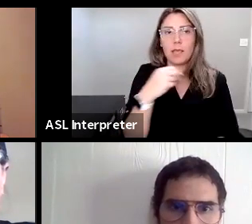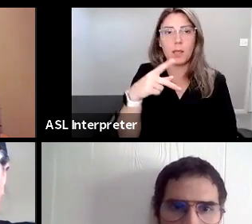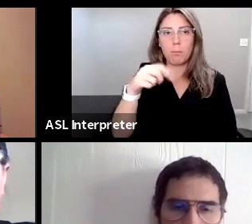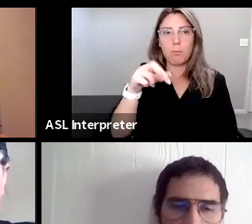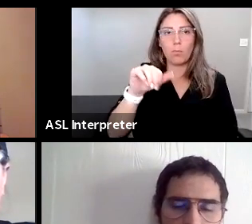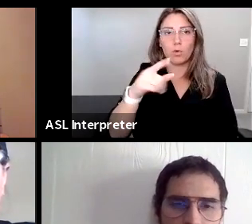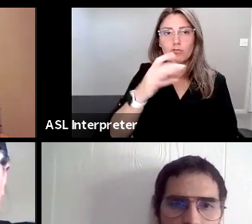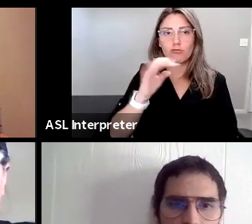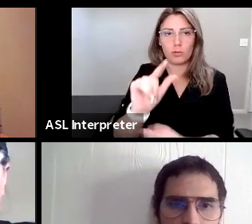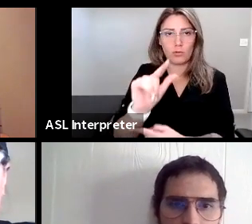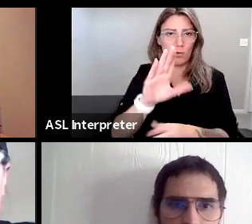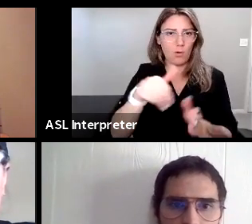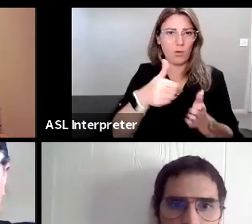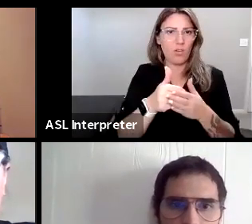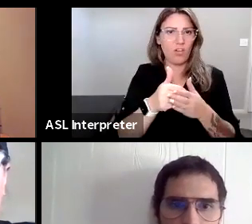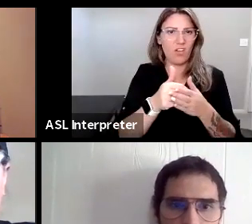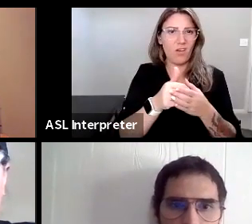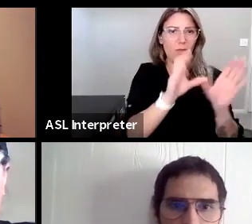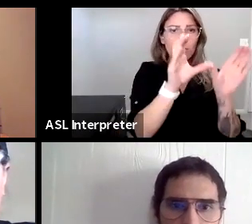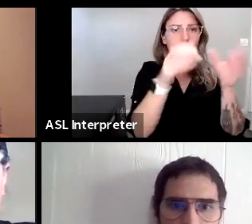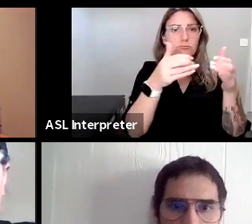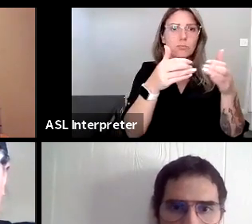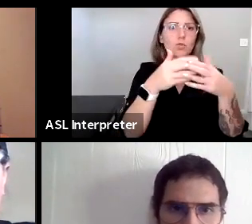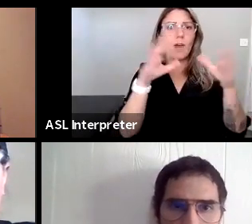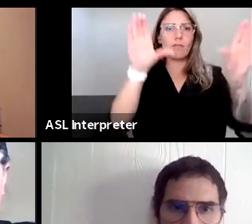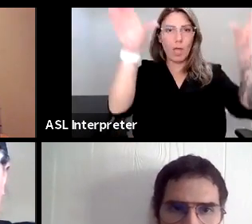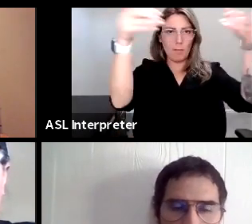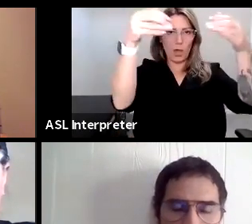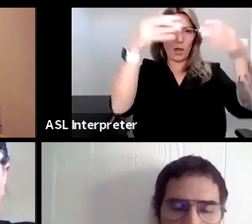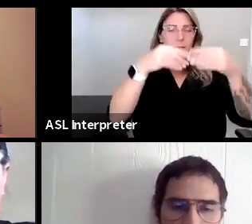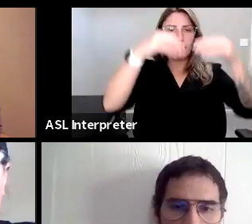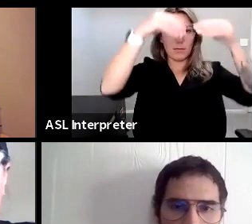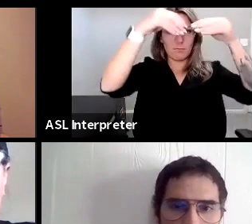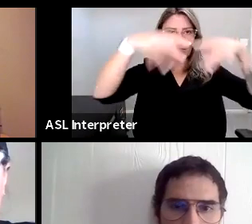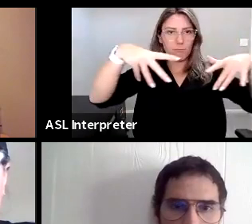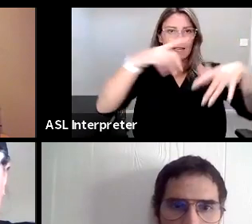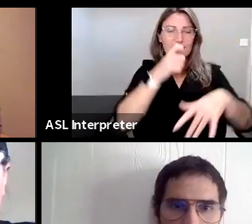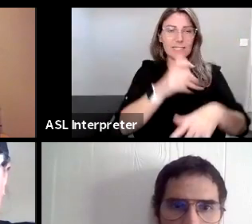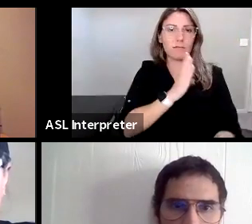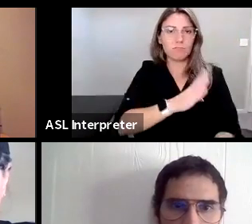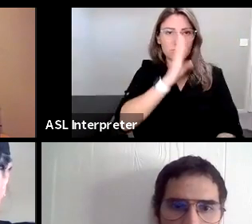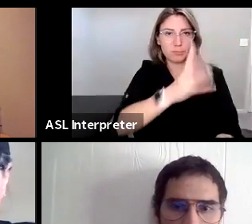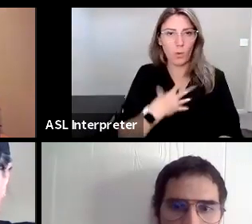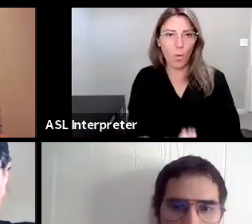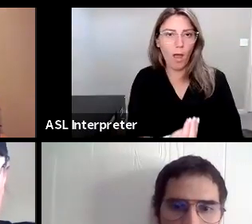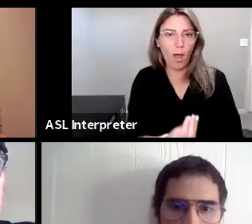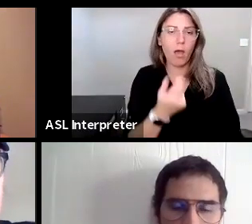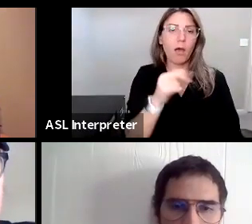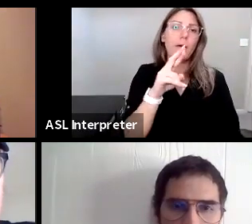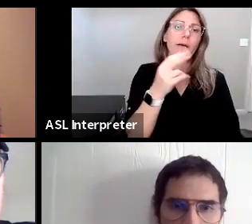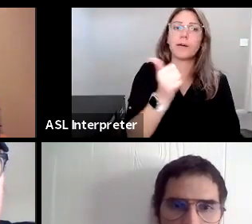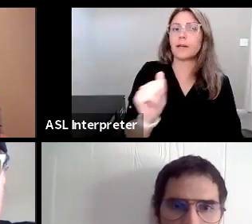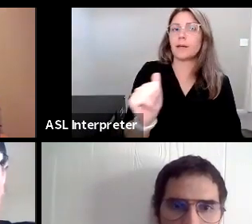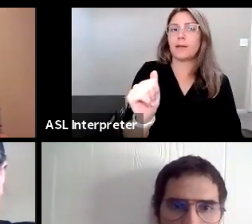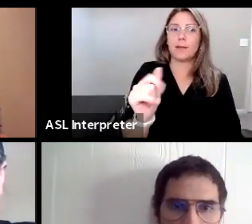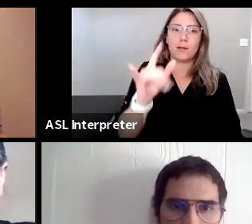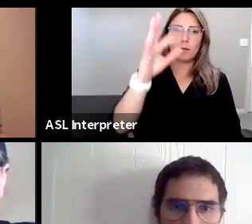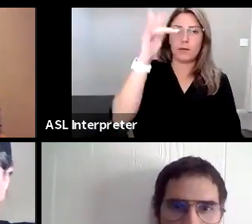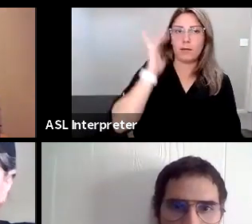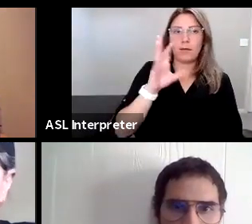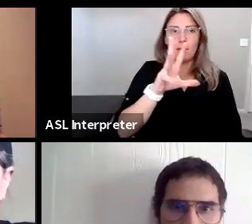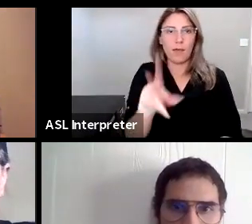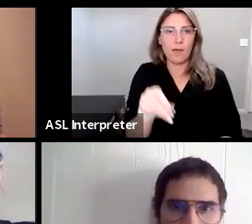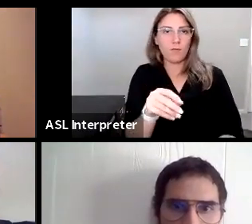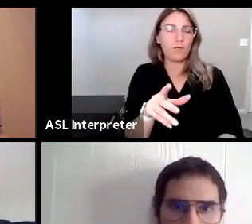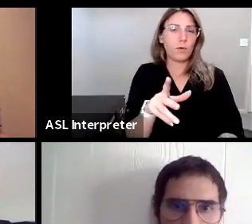Portugal had all these intermediate categories. There wasn't just you were either pure white, and if you had any indigenous or African blood